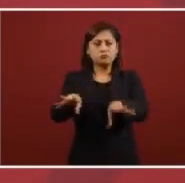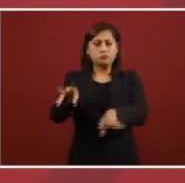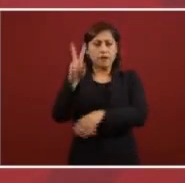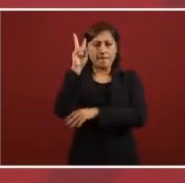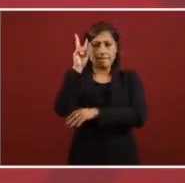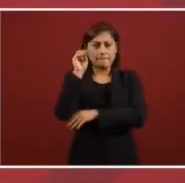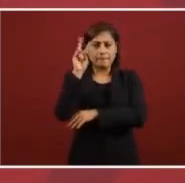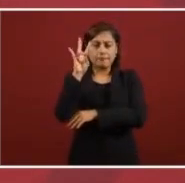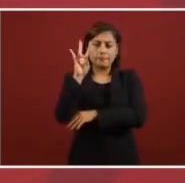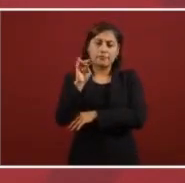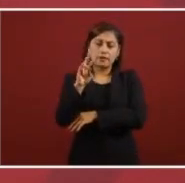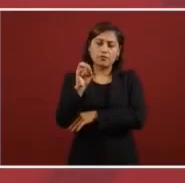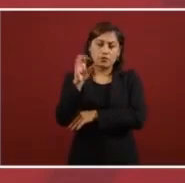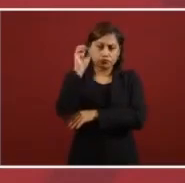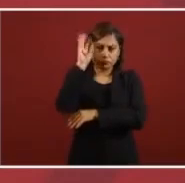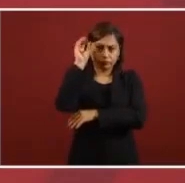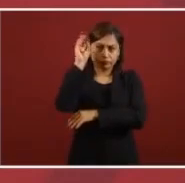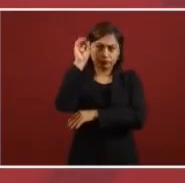All of them.